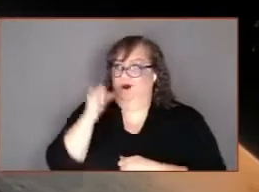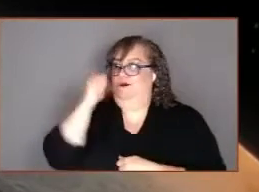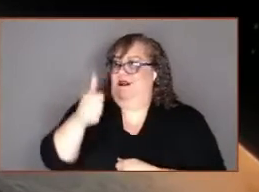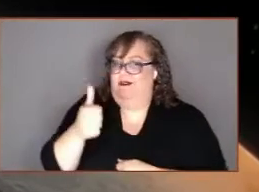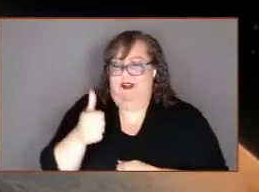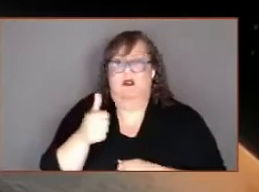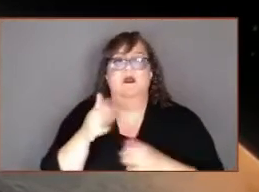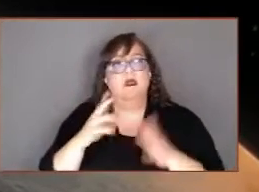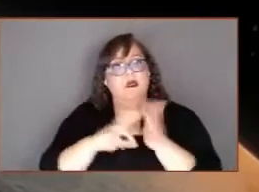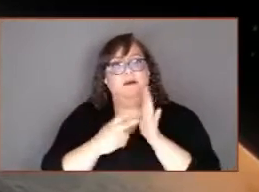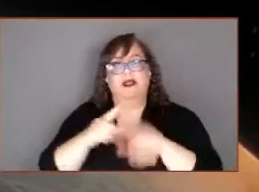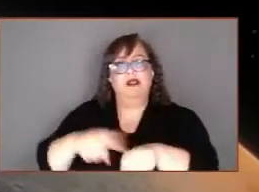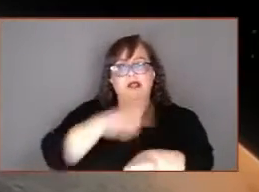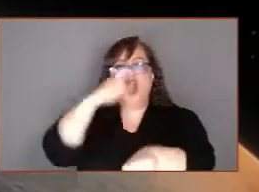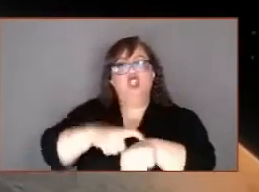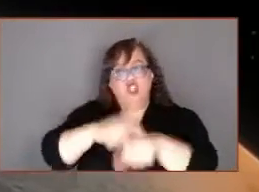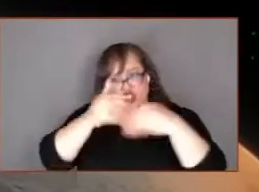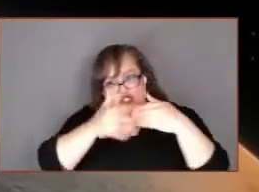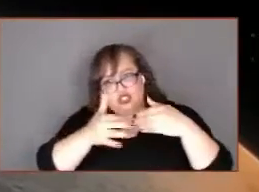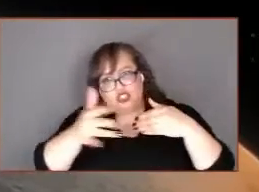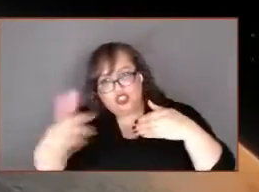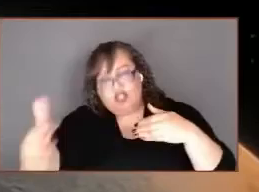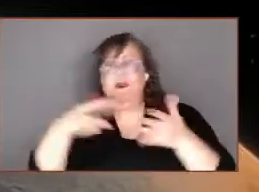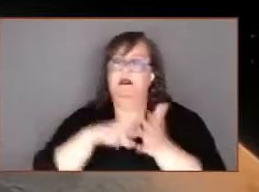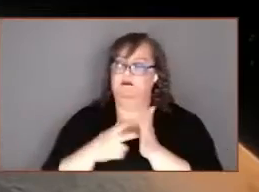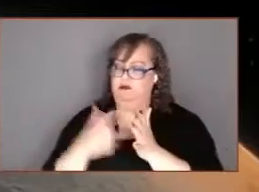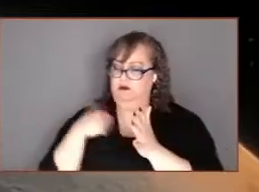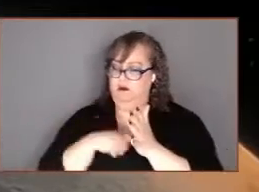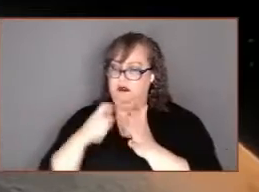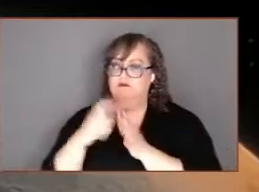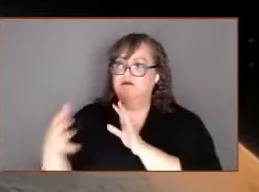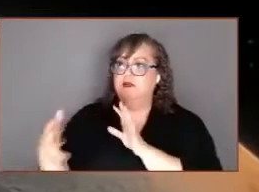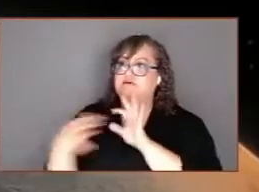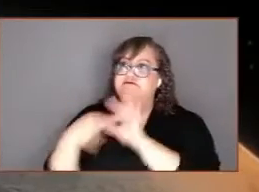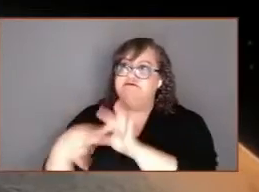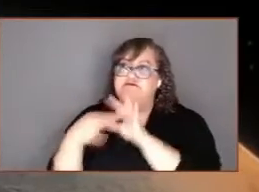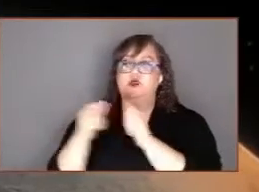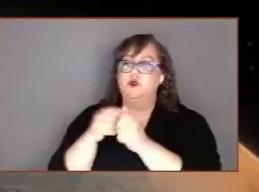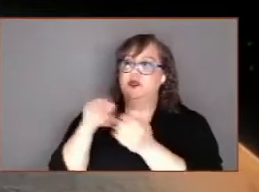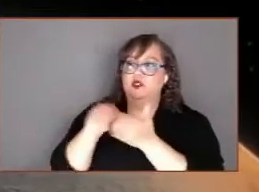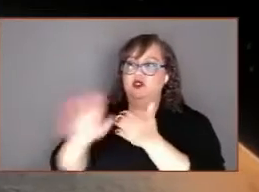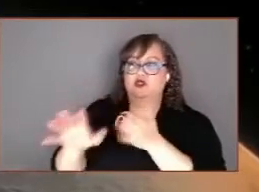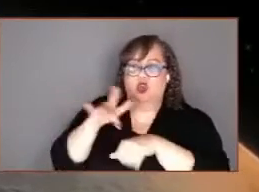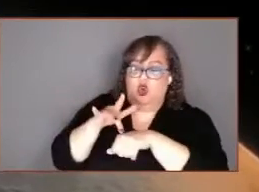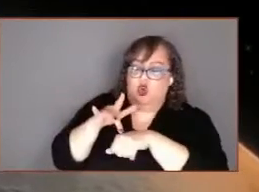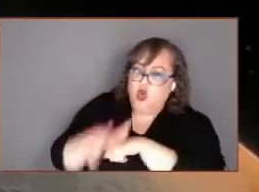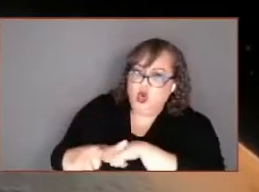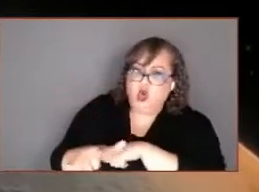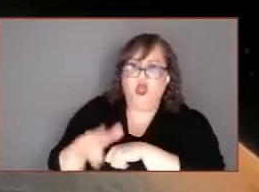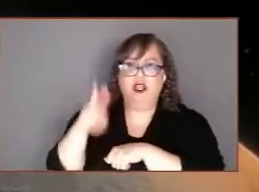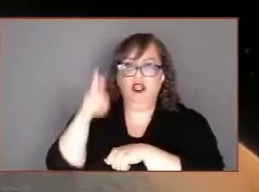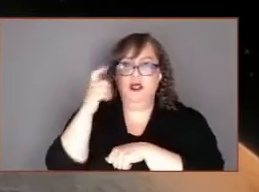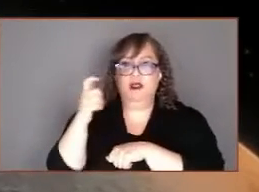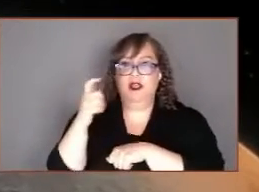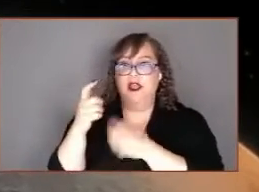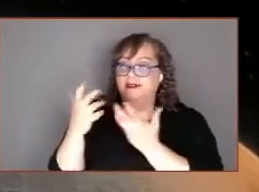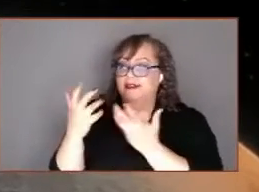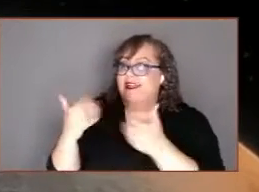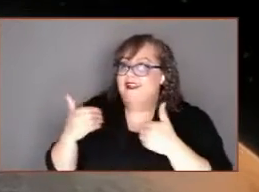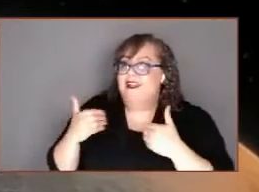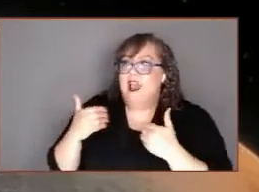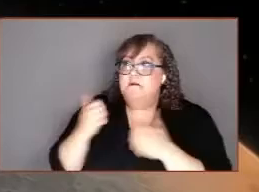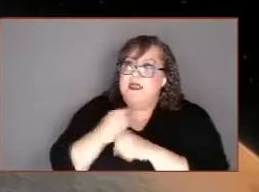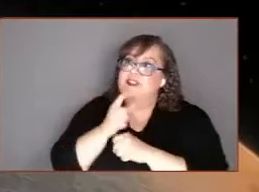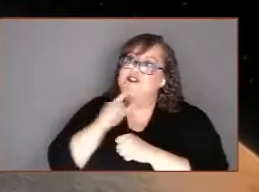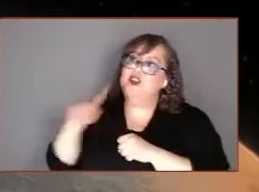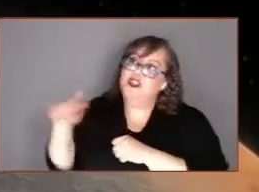to engage with the students early on, because ultimately having them aware of what these challenges are, getting their ideas